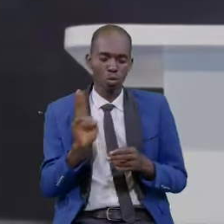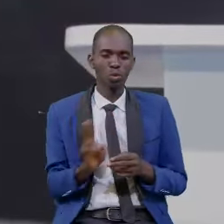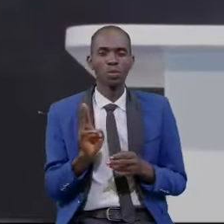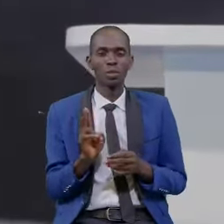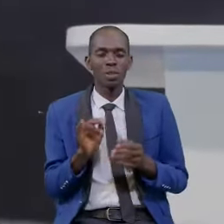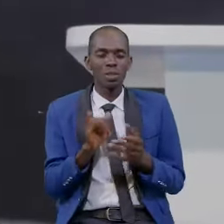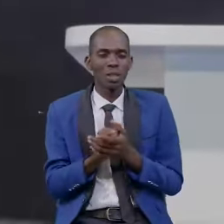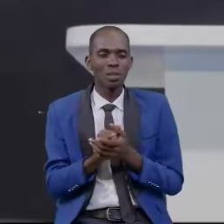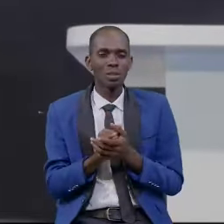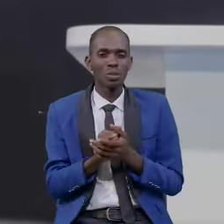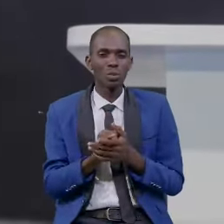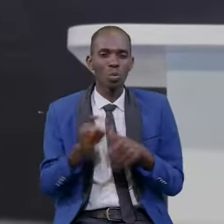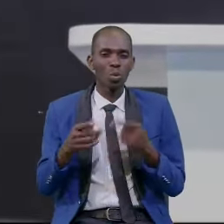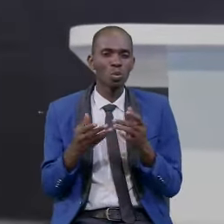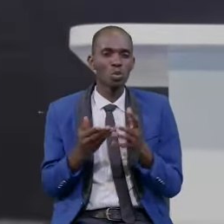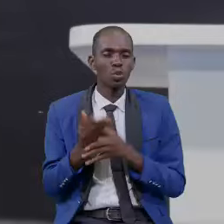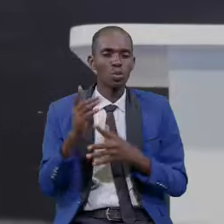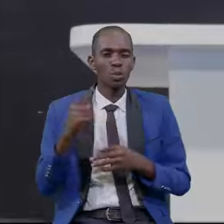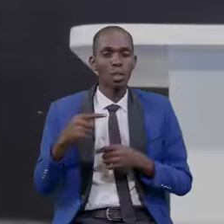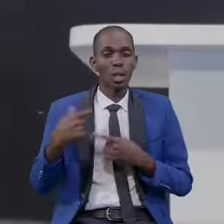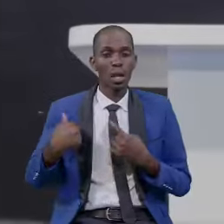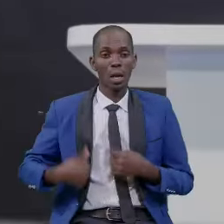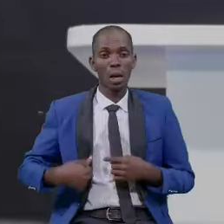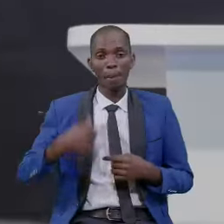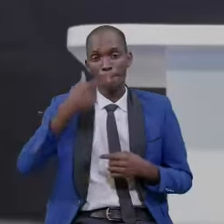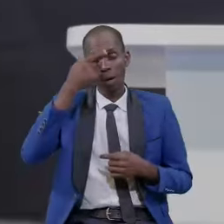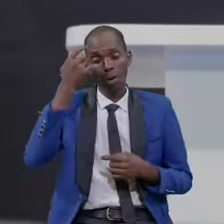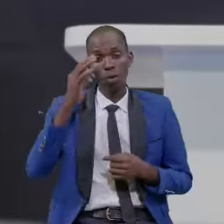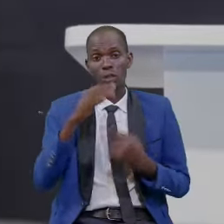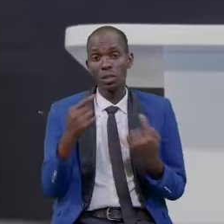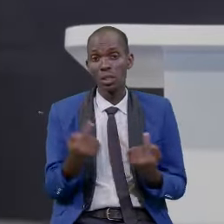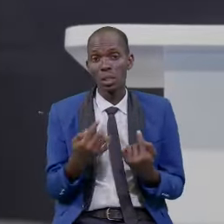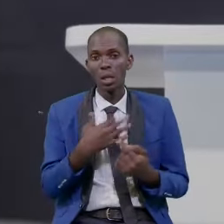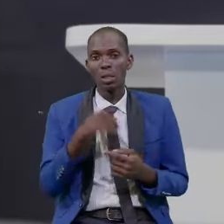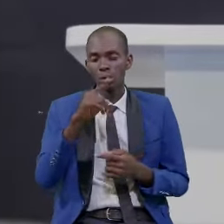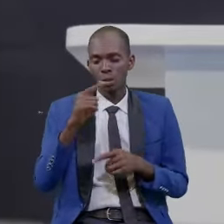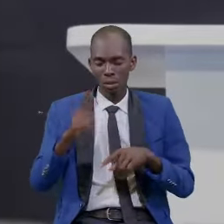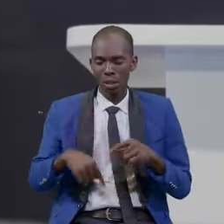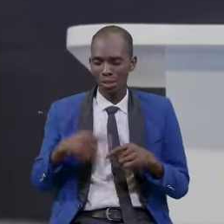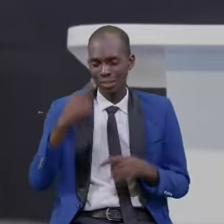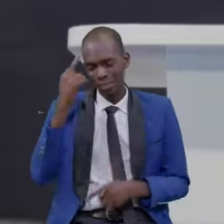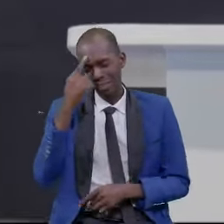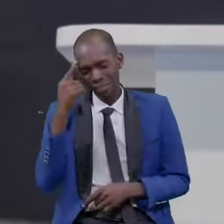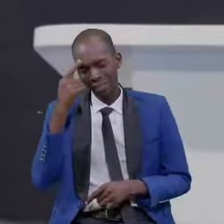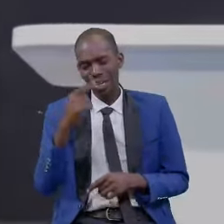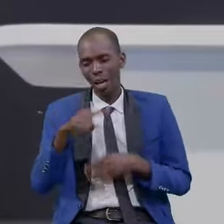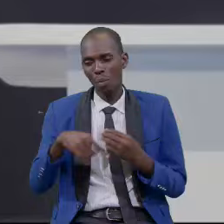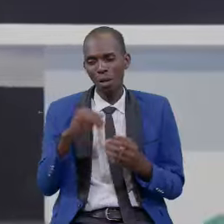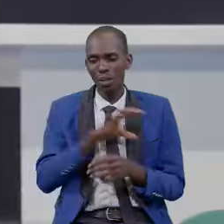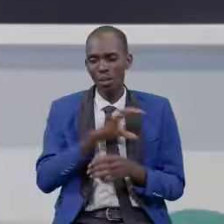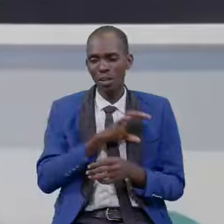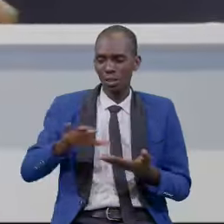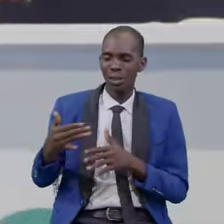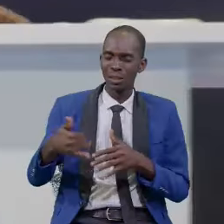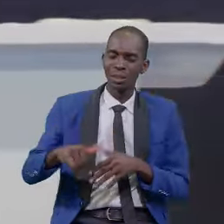heart because of your sin. And you cannot think of that and be laughing and be joking. You cannot think of